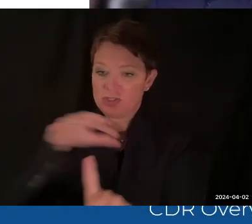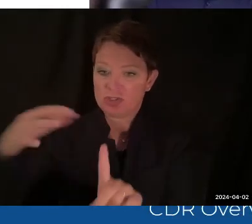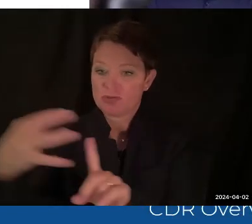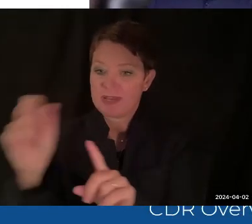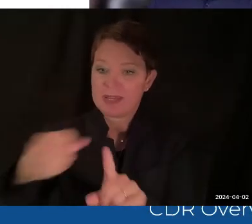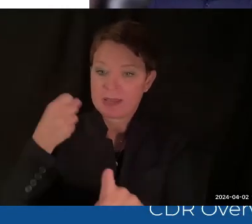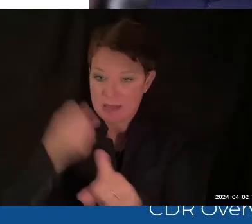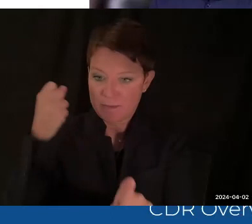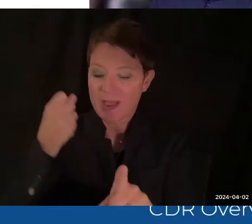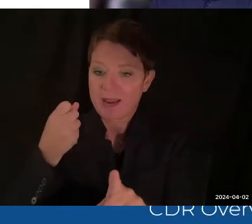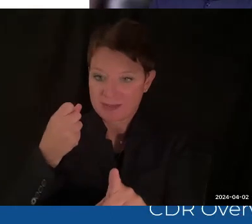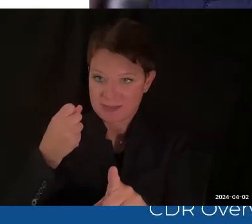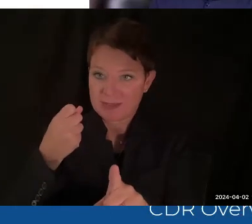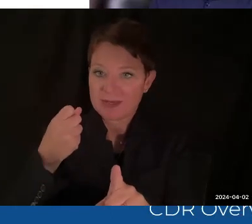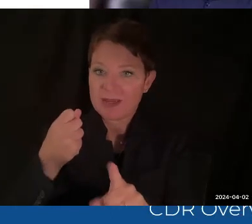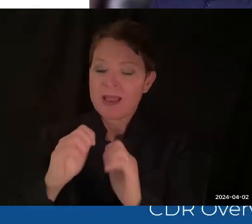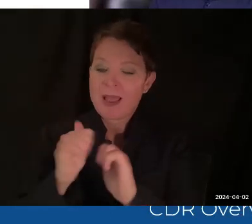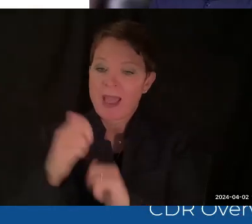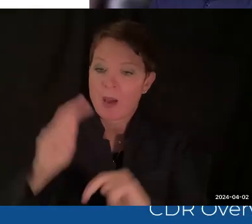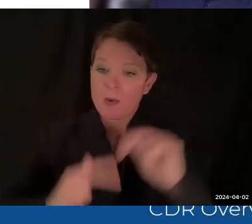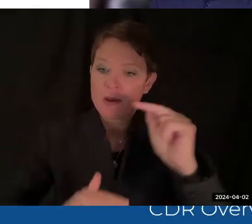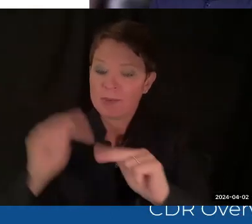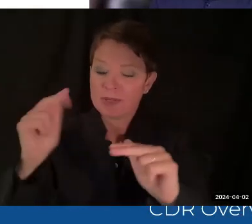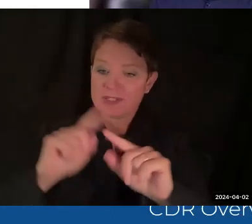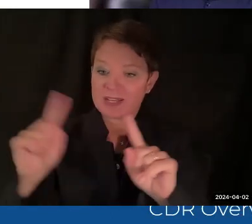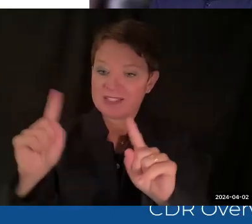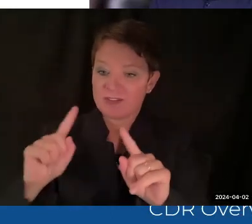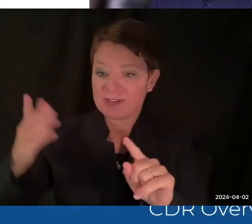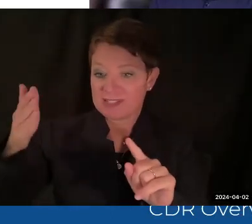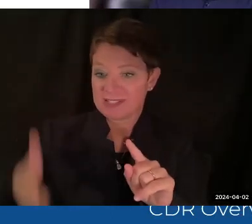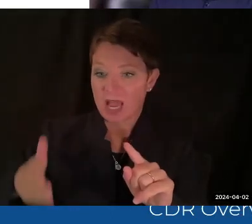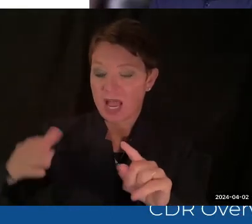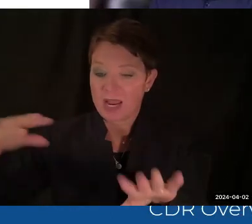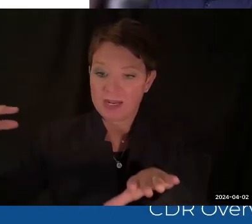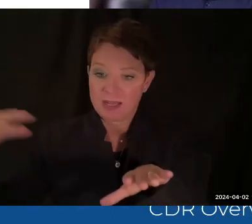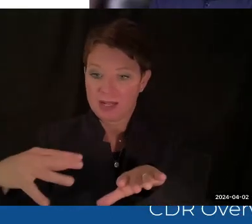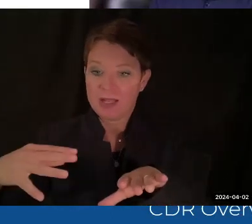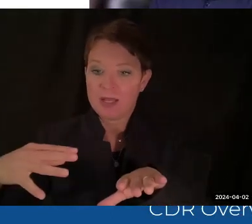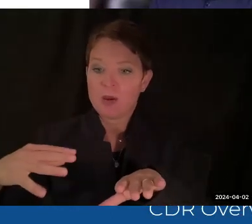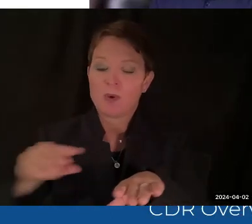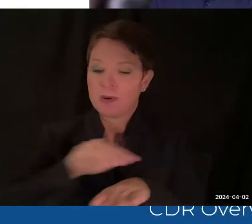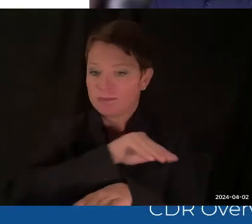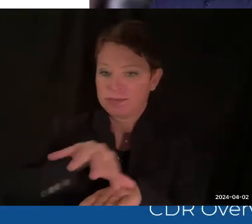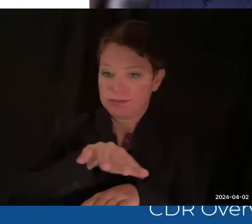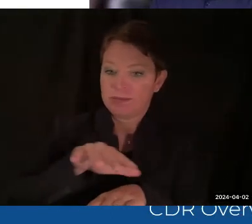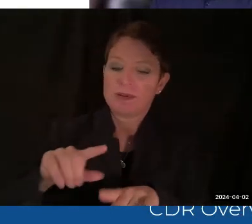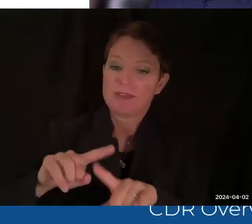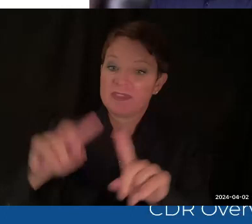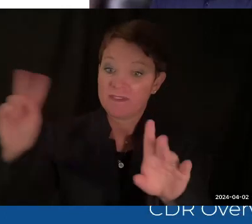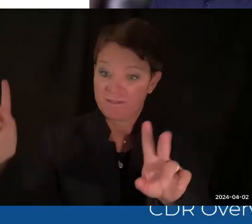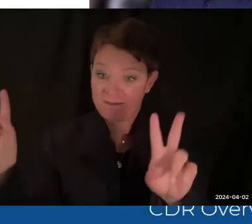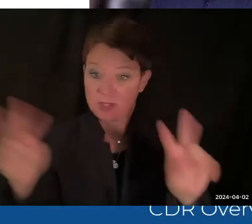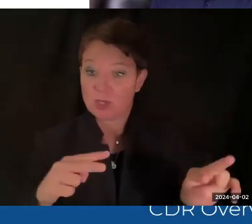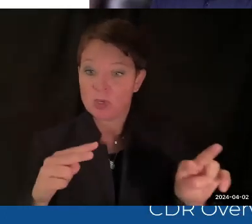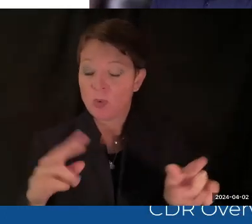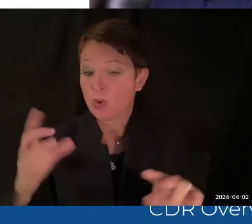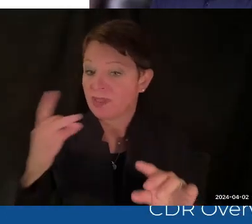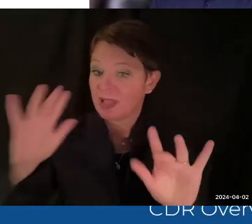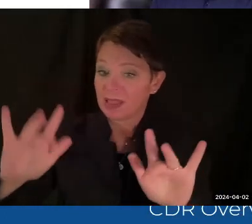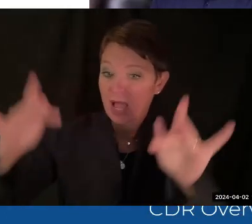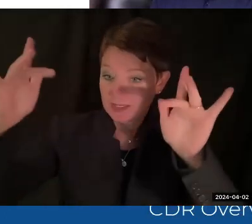of how that a building on a different side is going to impact the other buildings nearby, the view or the